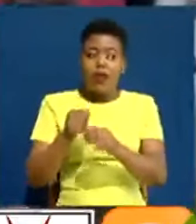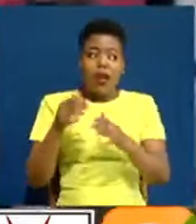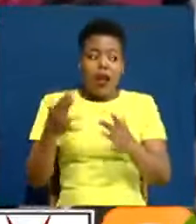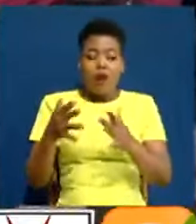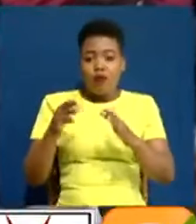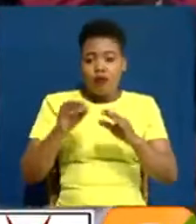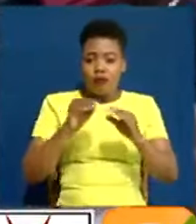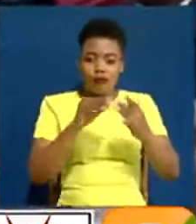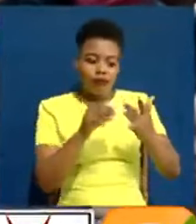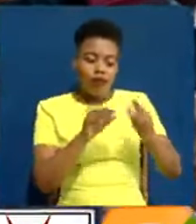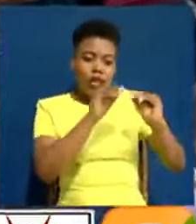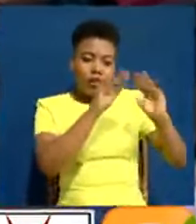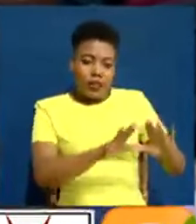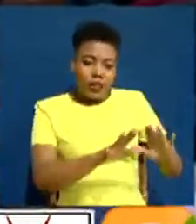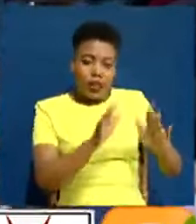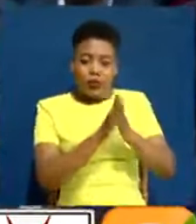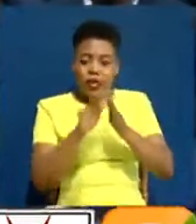pupil-teacher ratio,